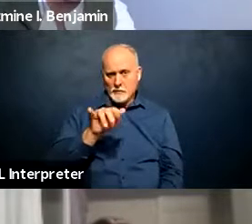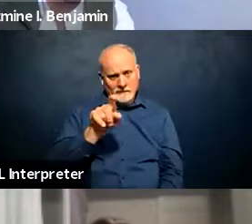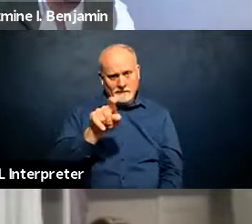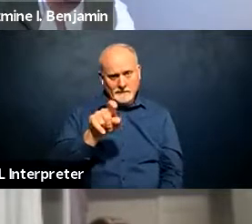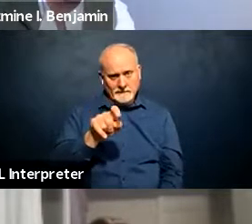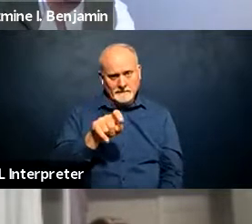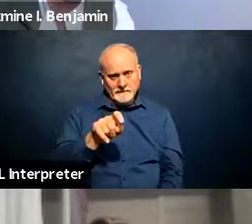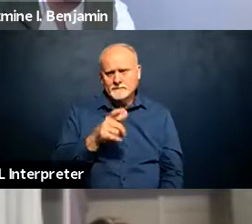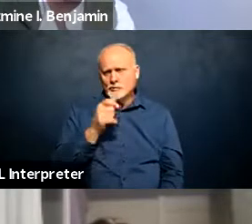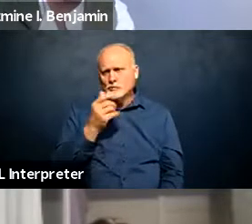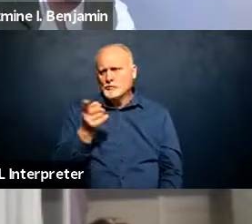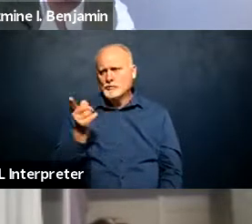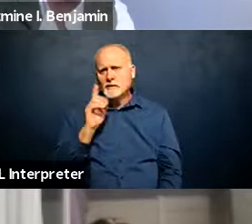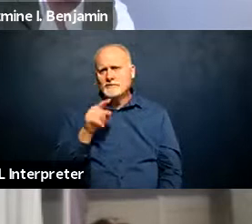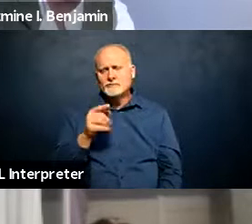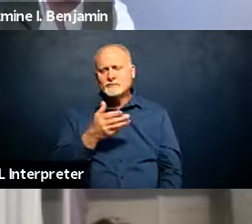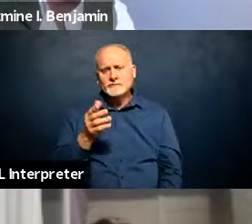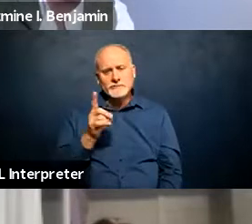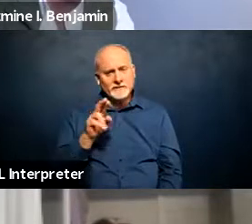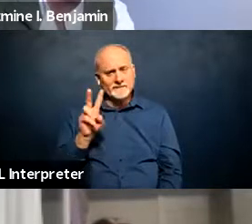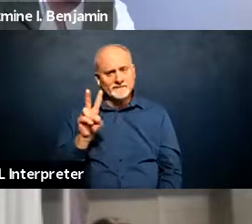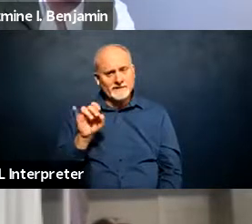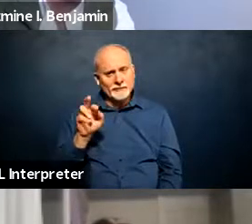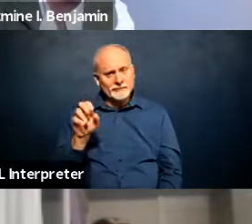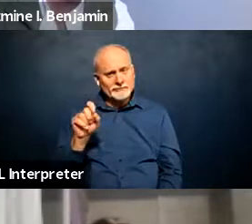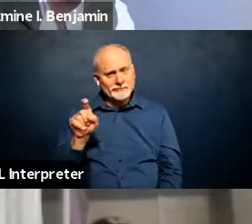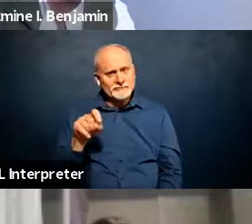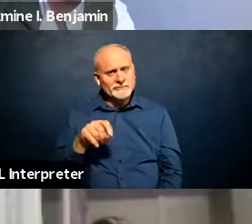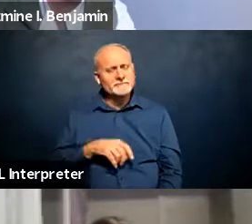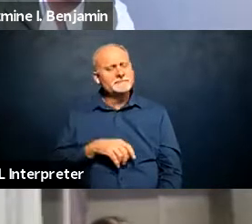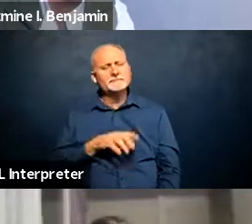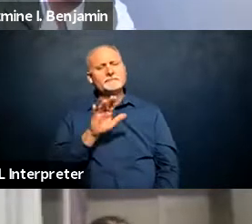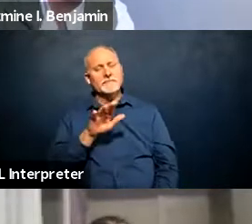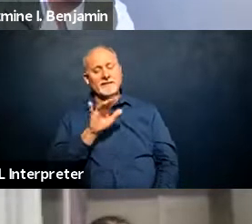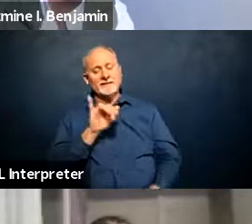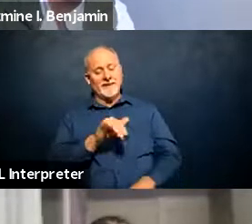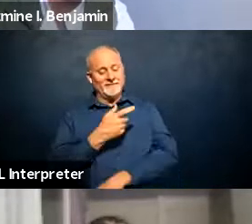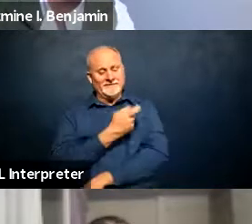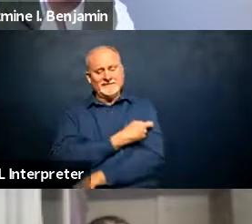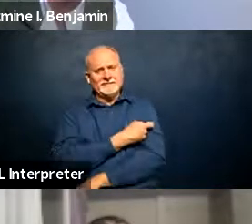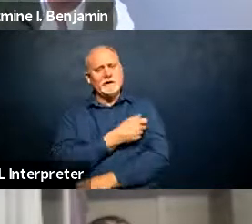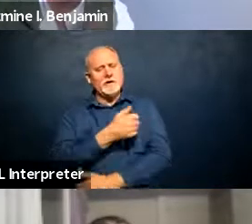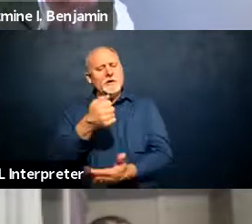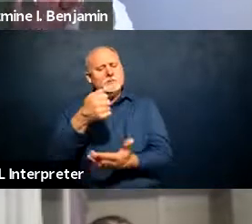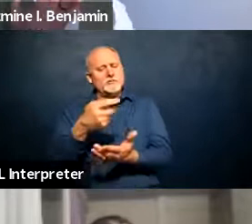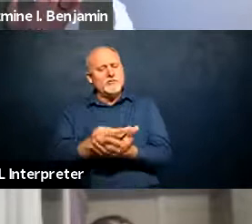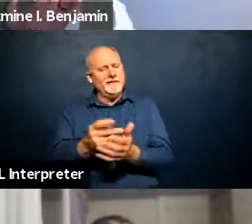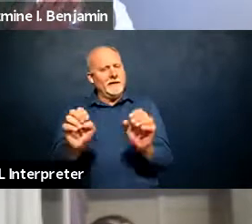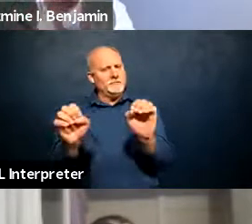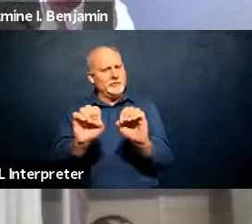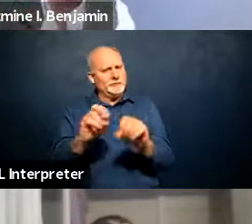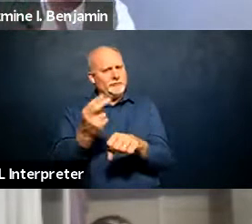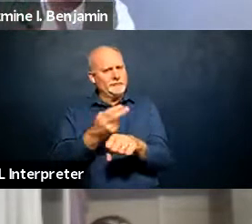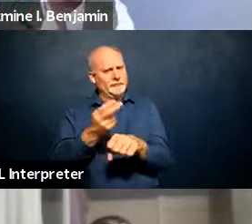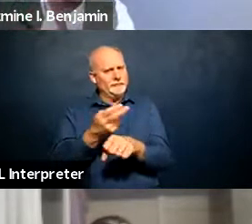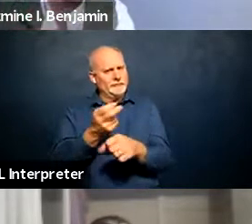I'm not sure who might be the best. Dr. Vickers? So this vaccine was approved under an emergency use